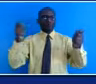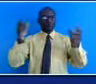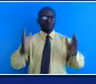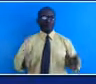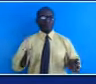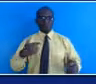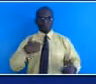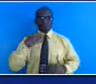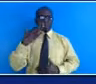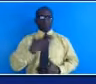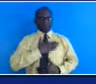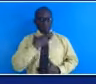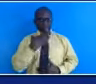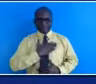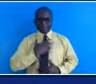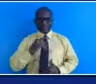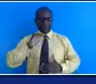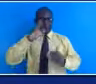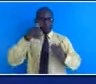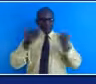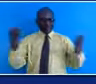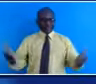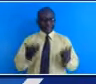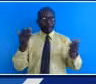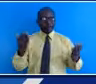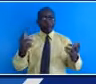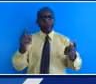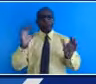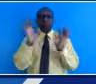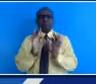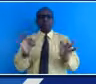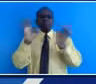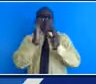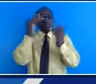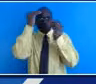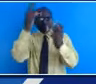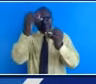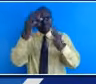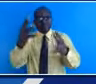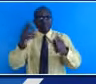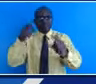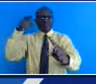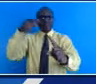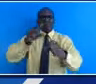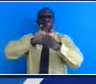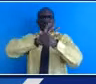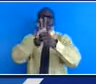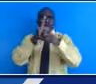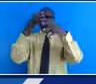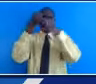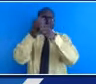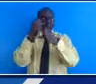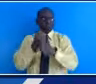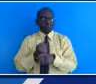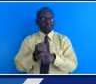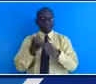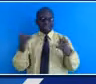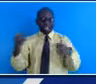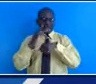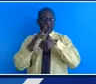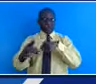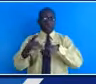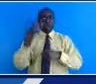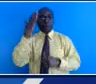and related issues. We're going a little bit early today because this is the opening day of Phase 2, and we have a number of prominent